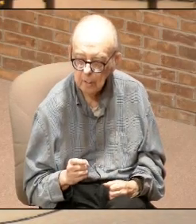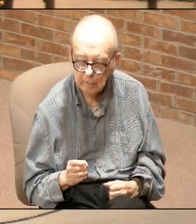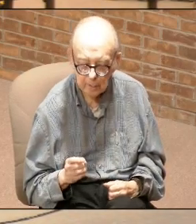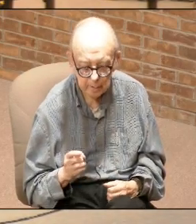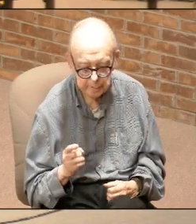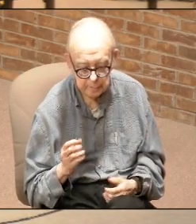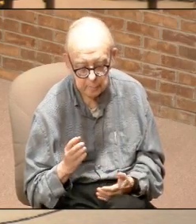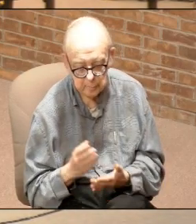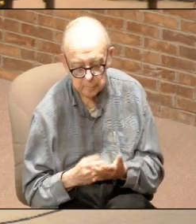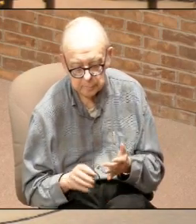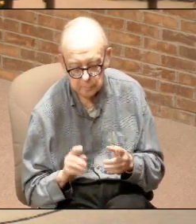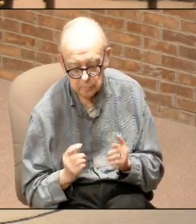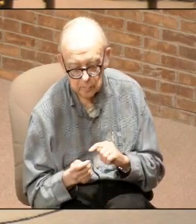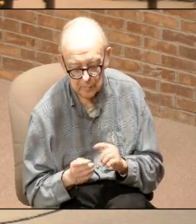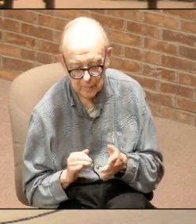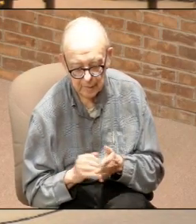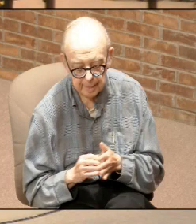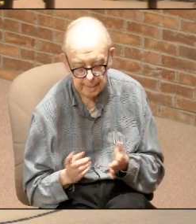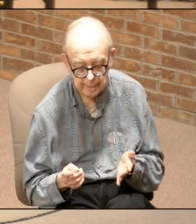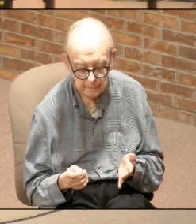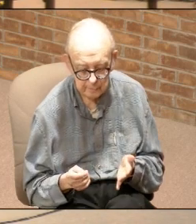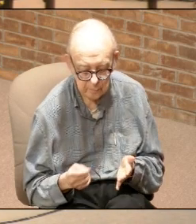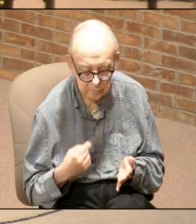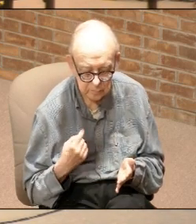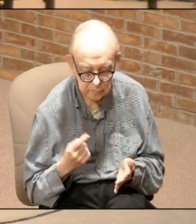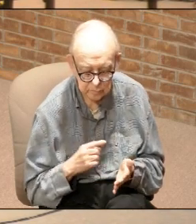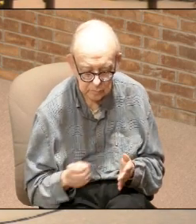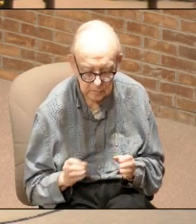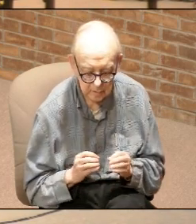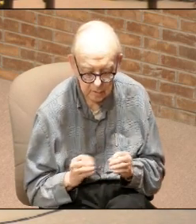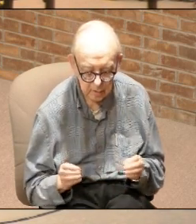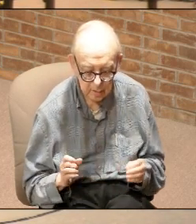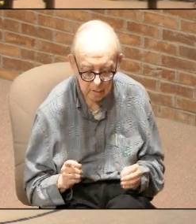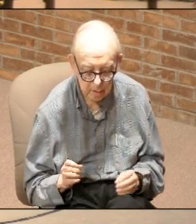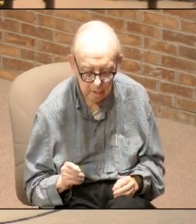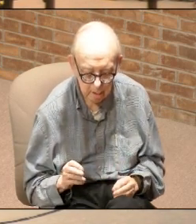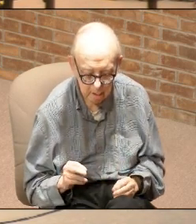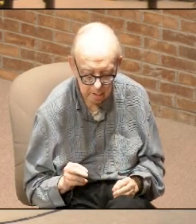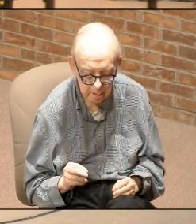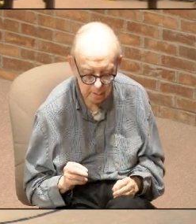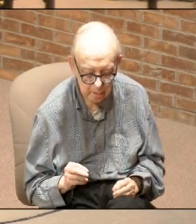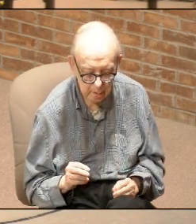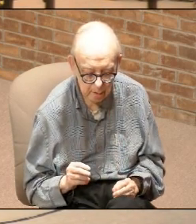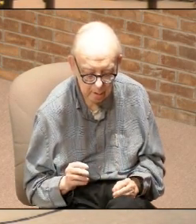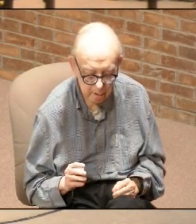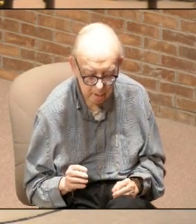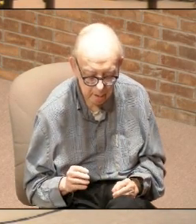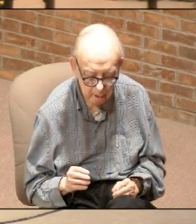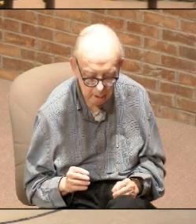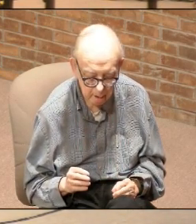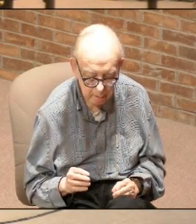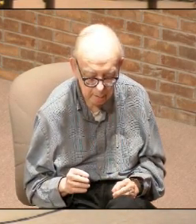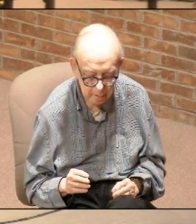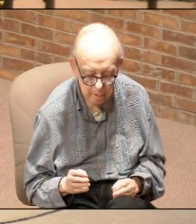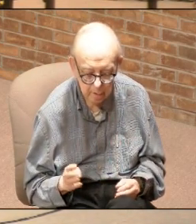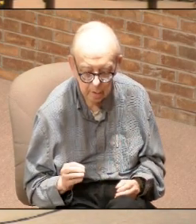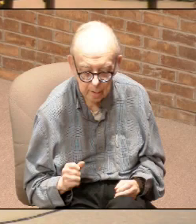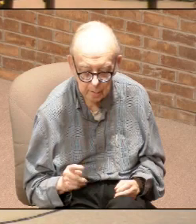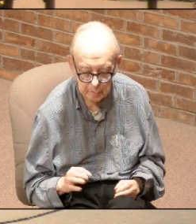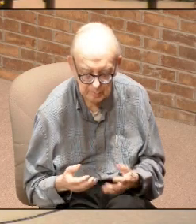now some translations of it says where there are no ox oxen it says the manger is clean